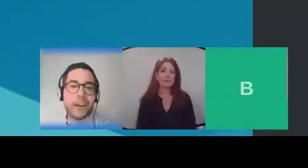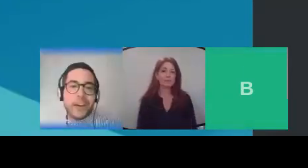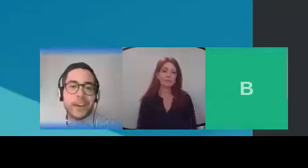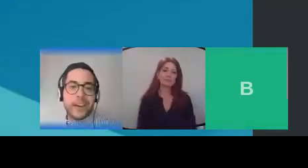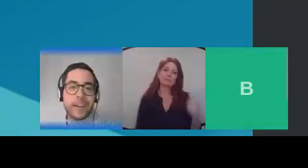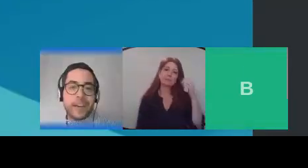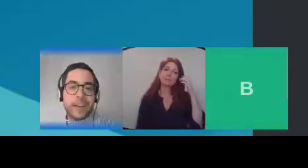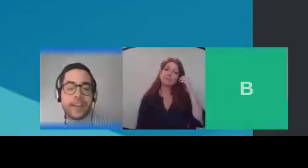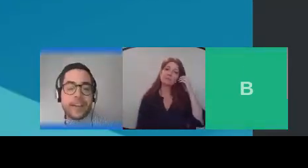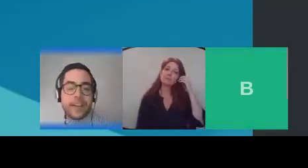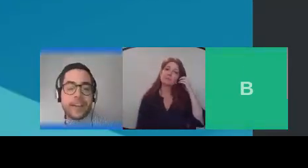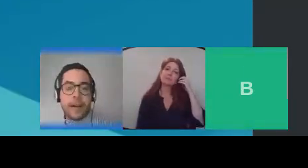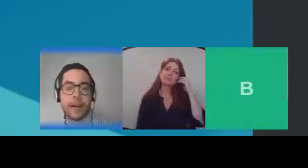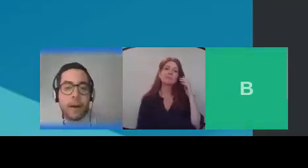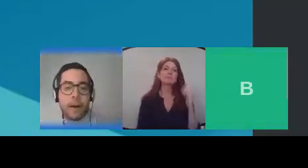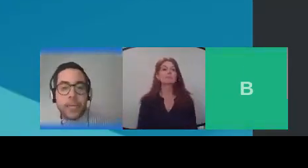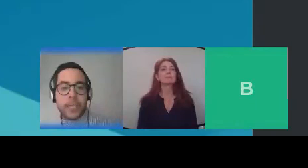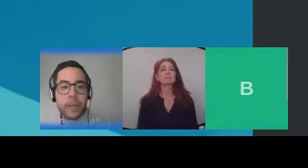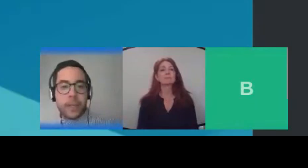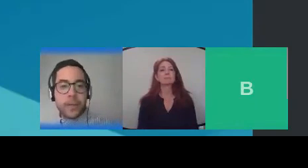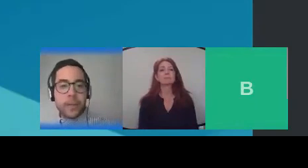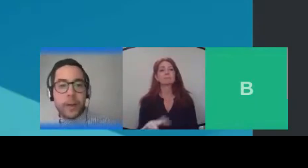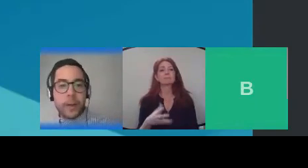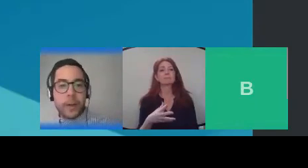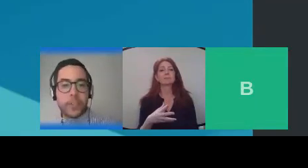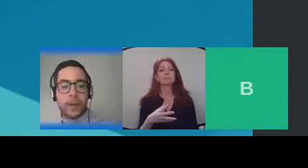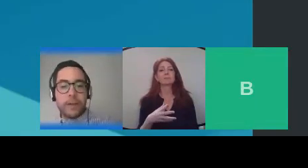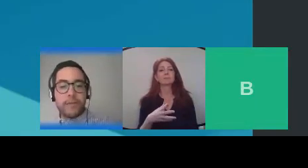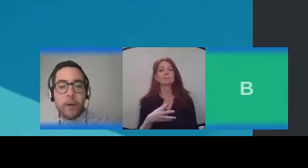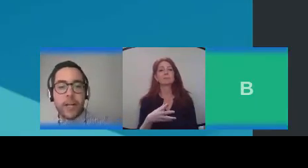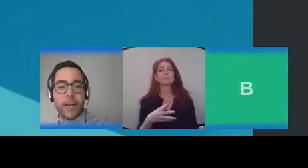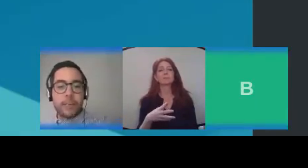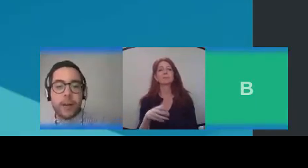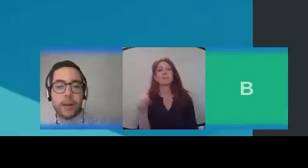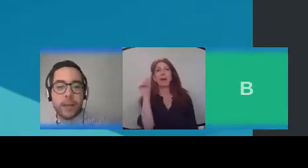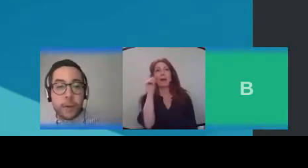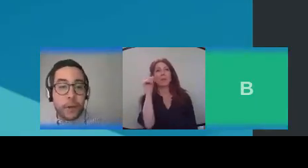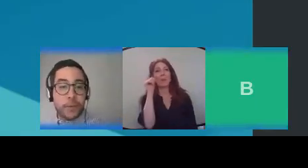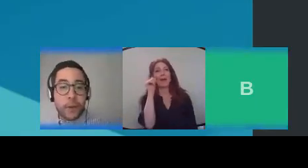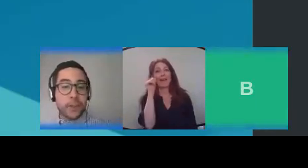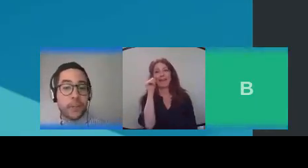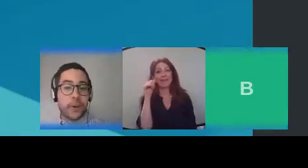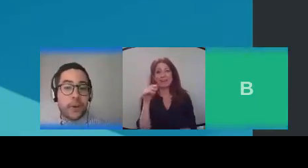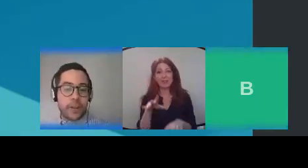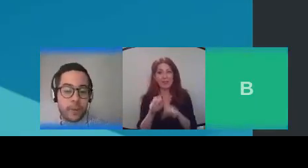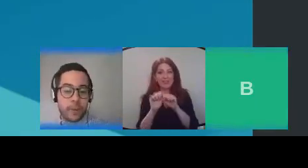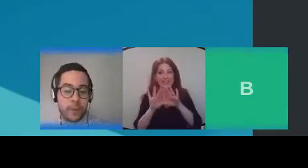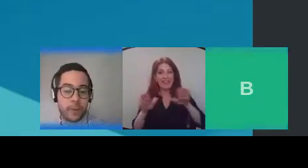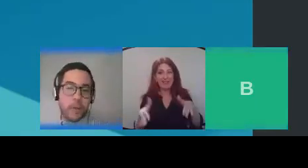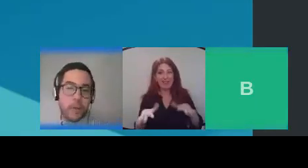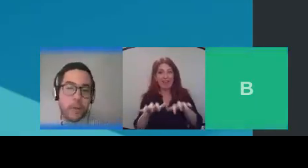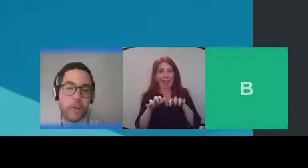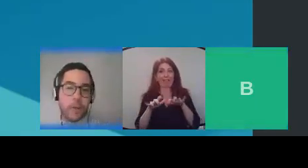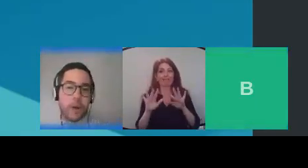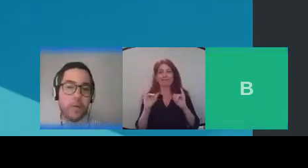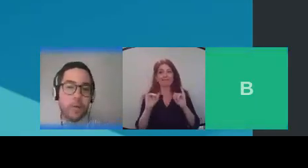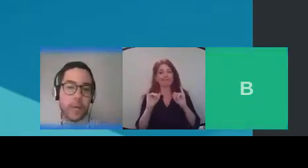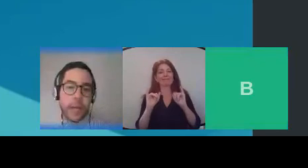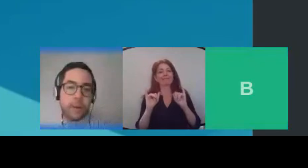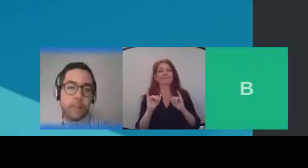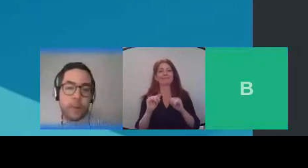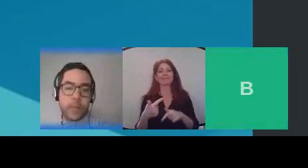I appreciate it and aware that you were in stage fright, but we couldn't somewhat get it working. So hopefully we can